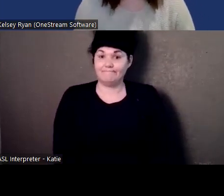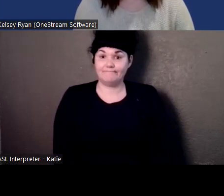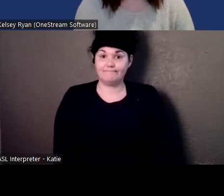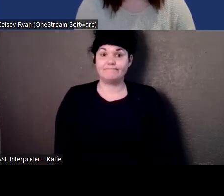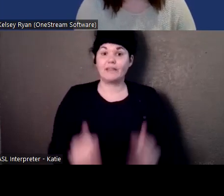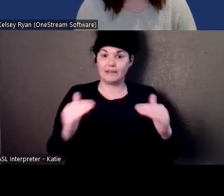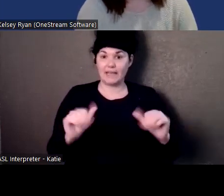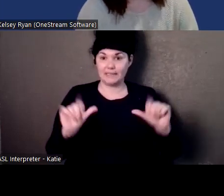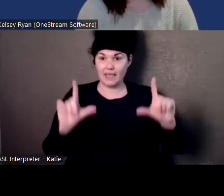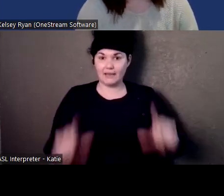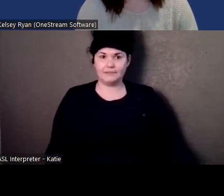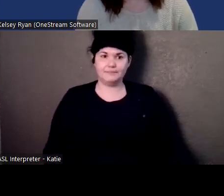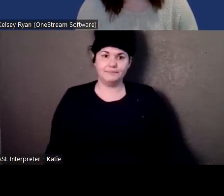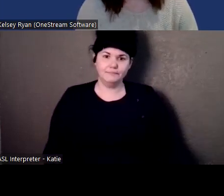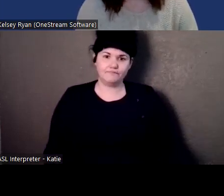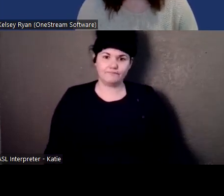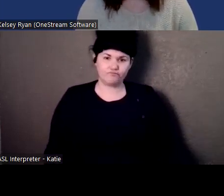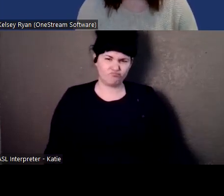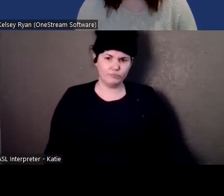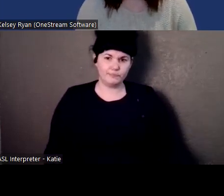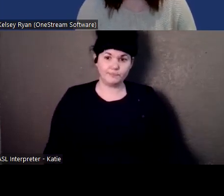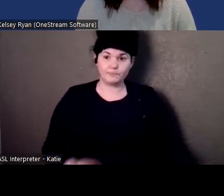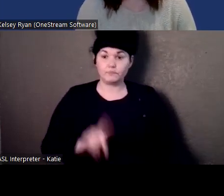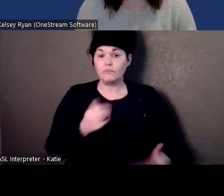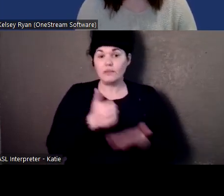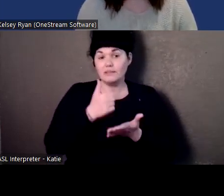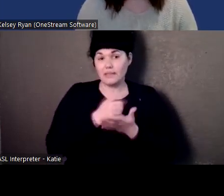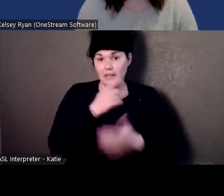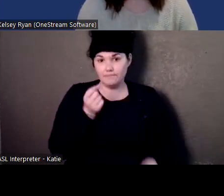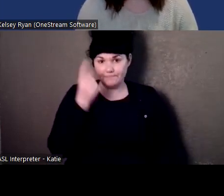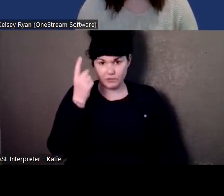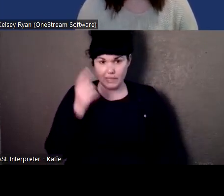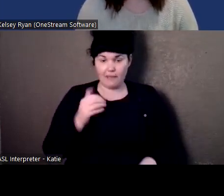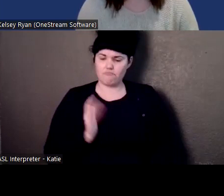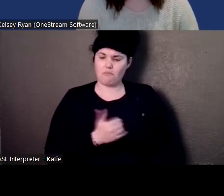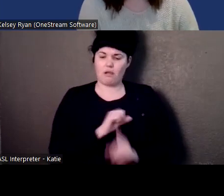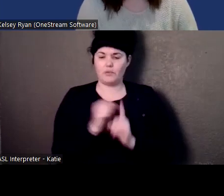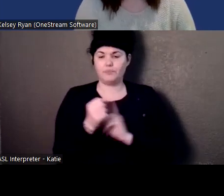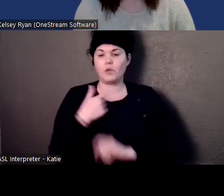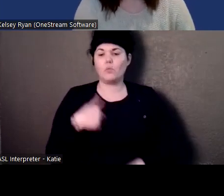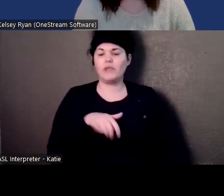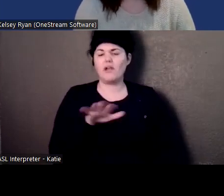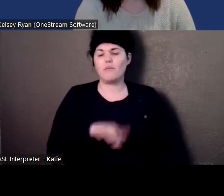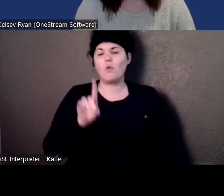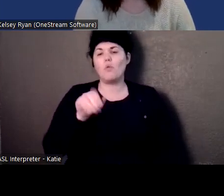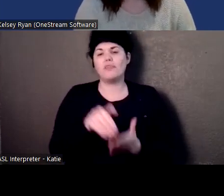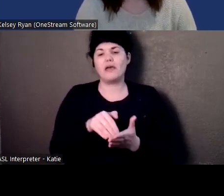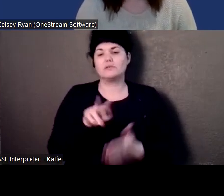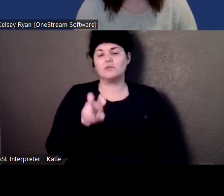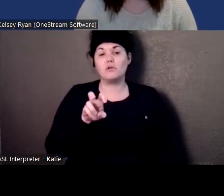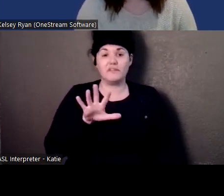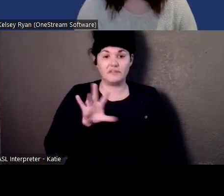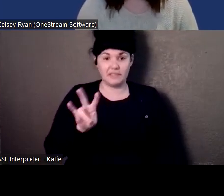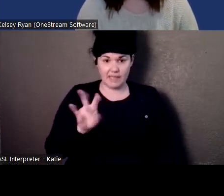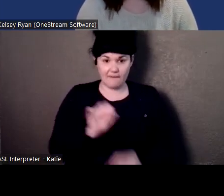slide? Just to give you an idea of where we are at. So we are about 1,257 employees here